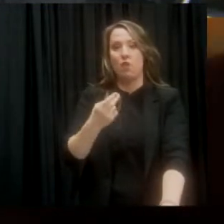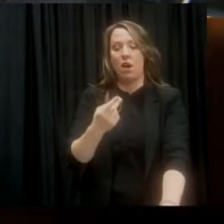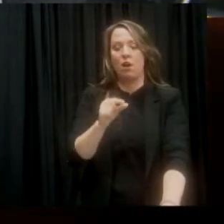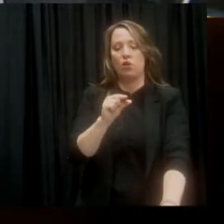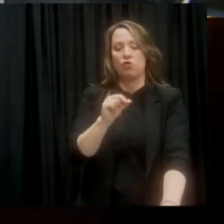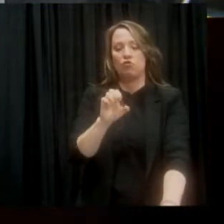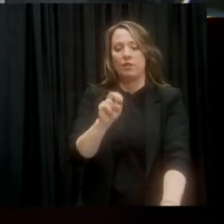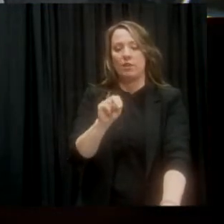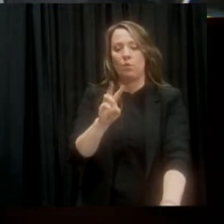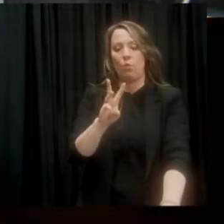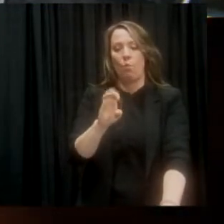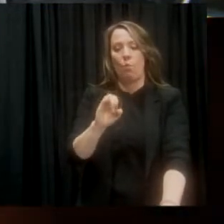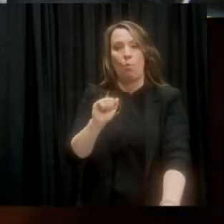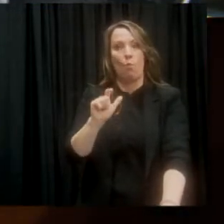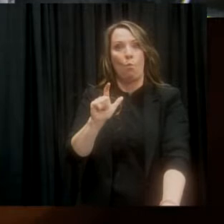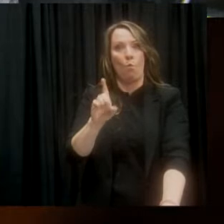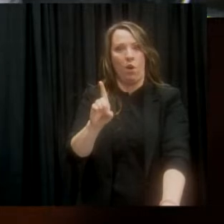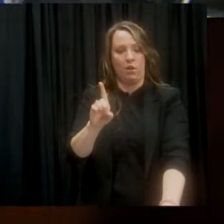Greenwald.